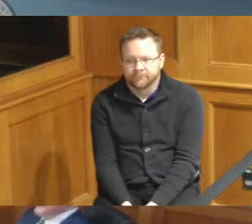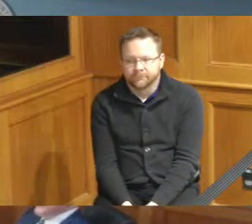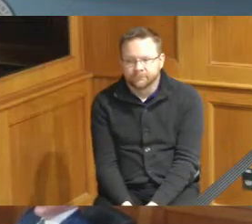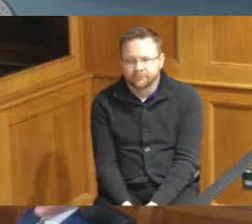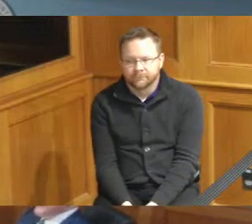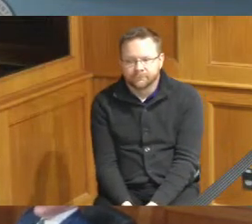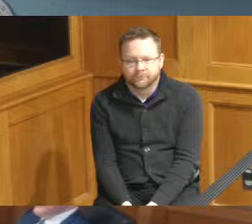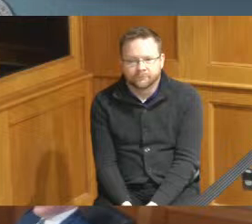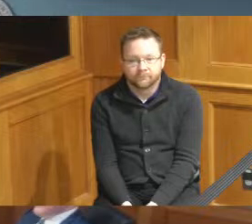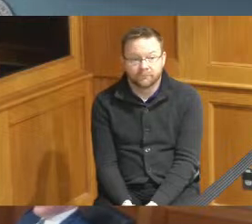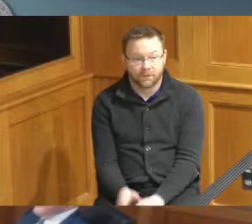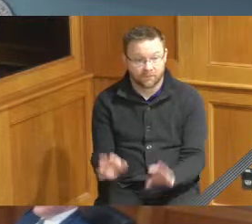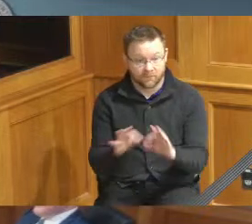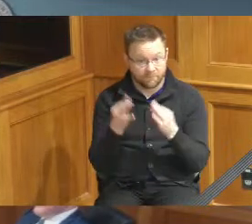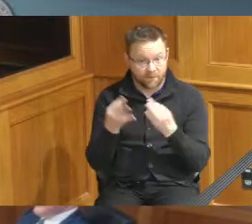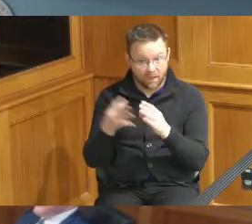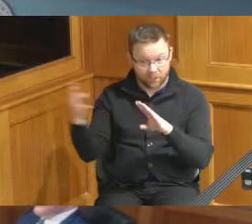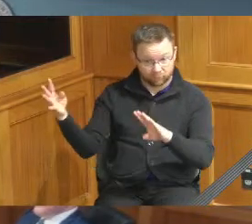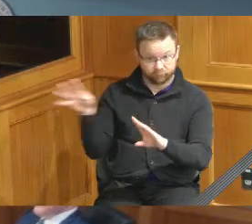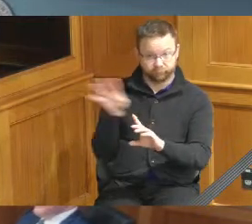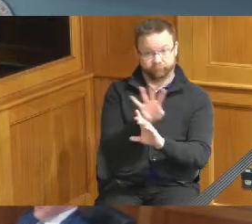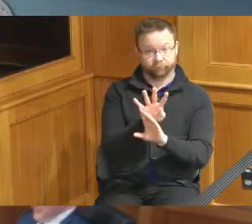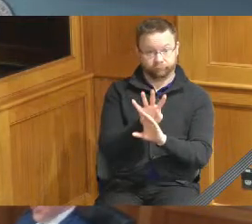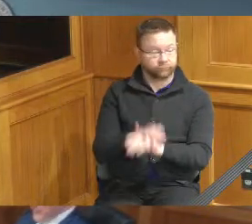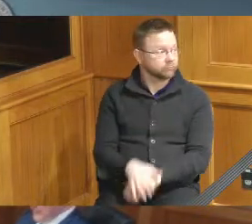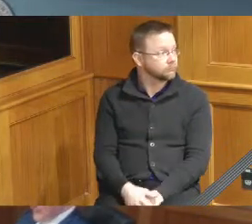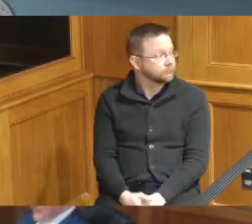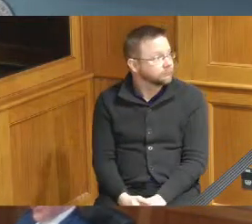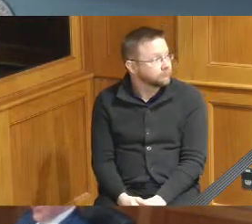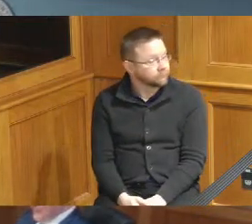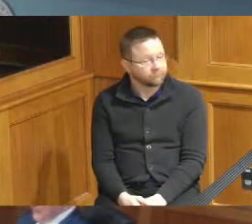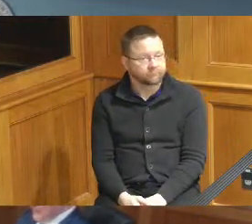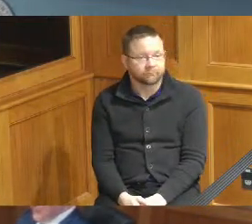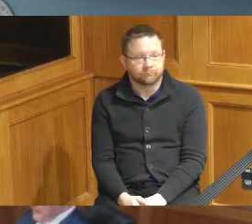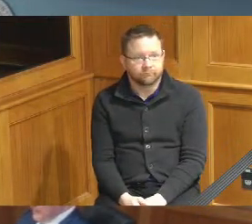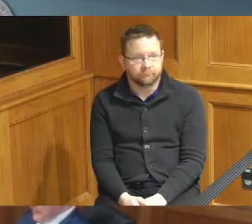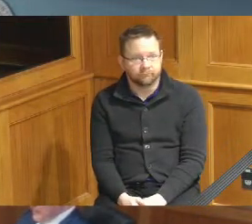The family want to come and join for a photo?